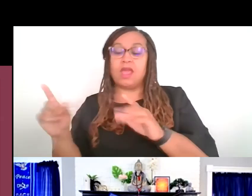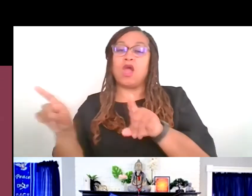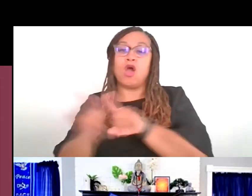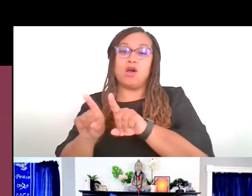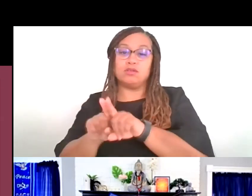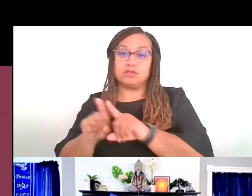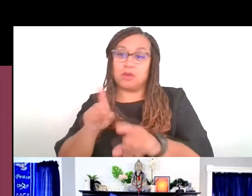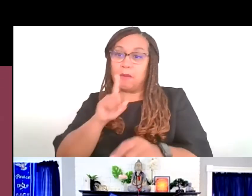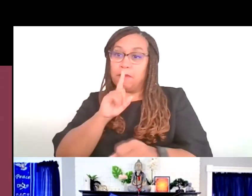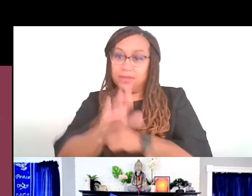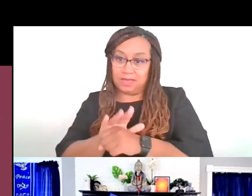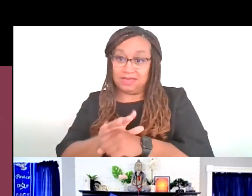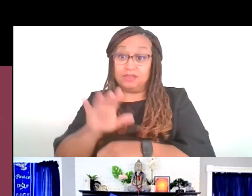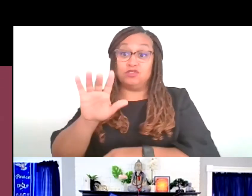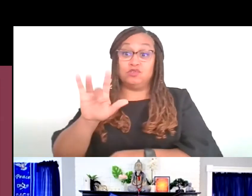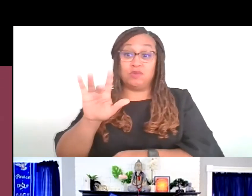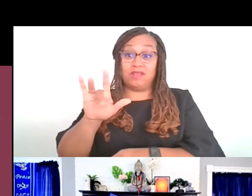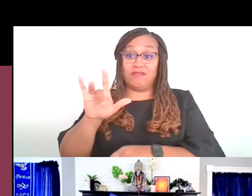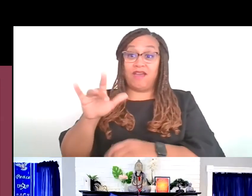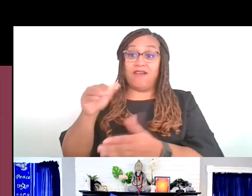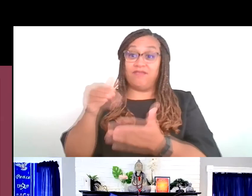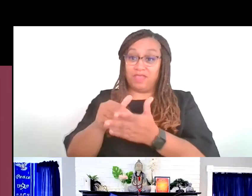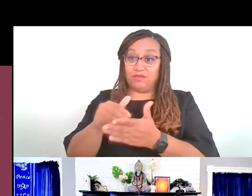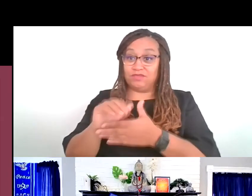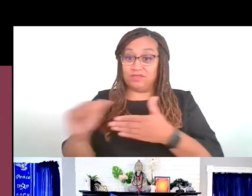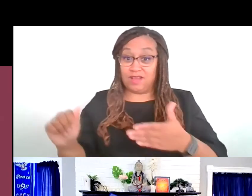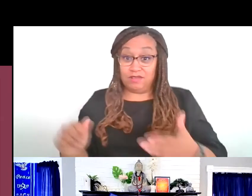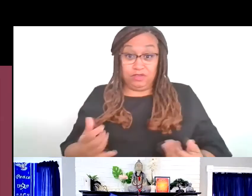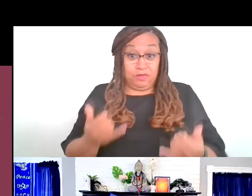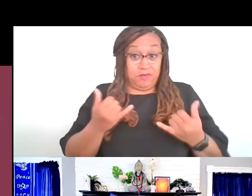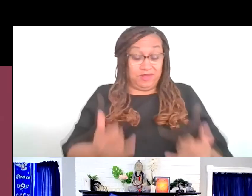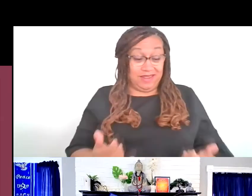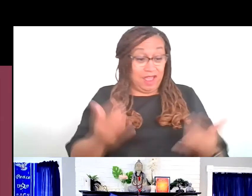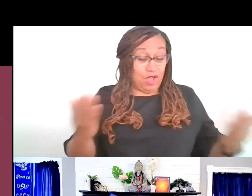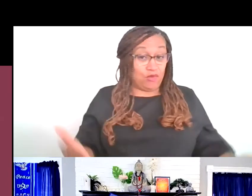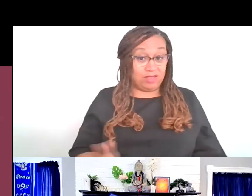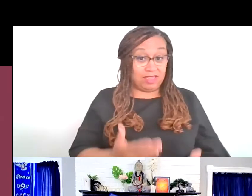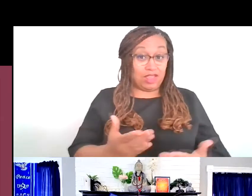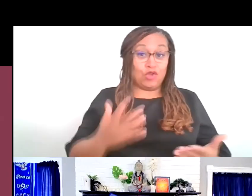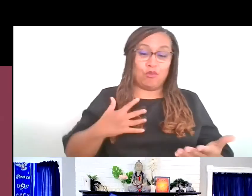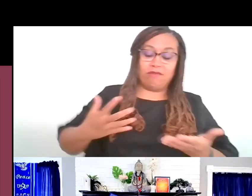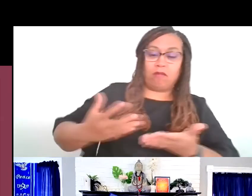of year. At this present moment, as of 10/27, that number is